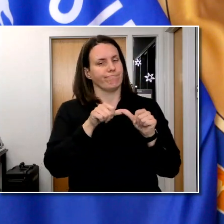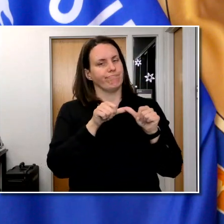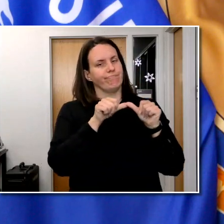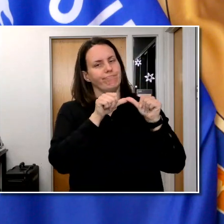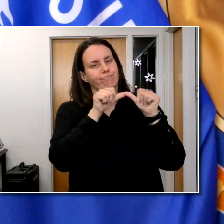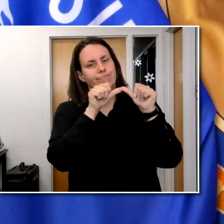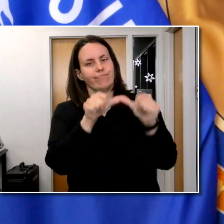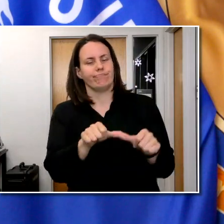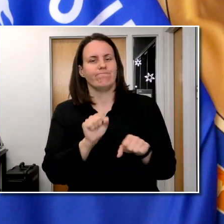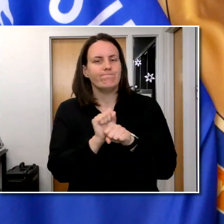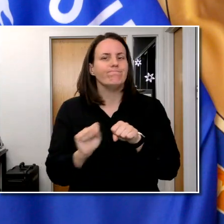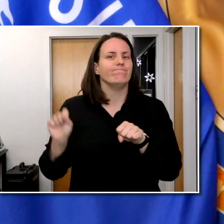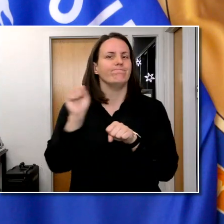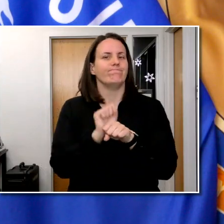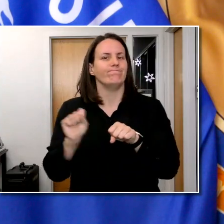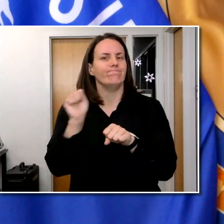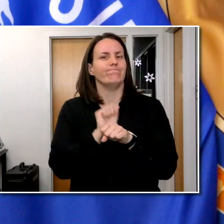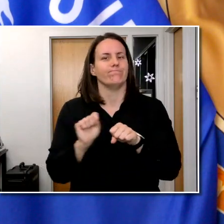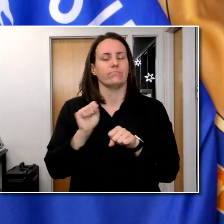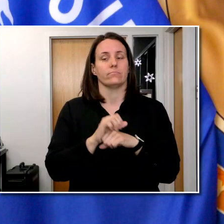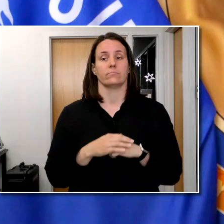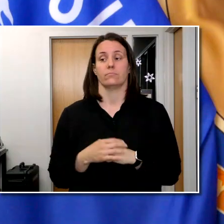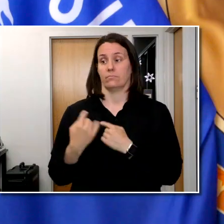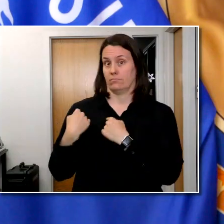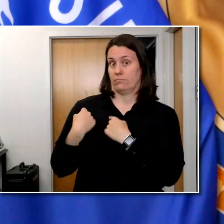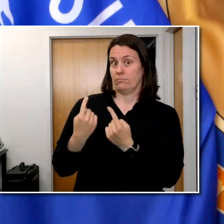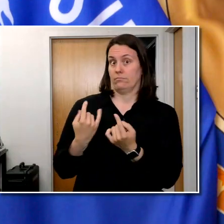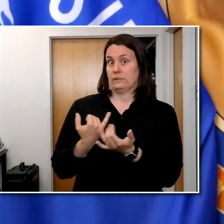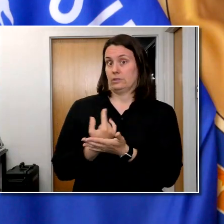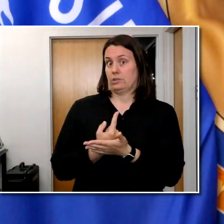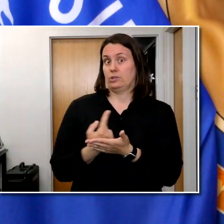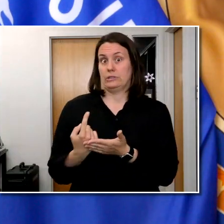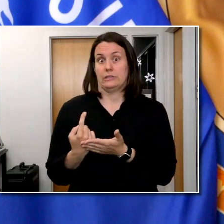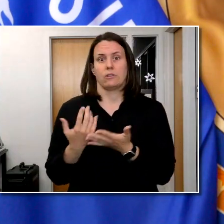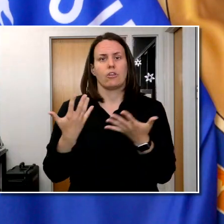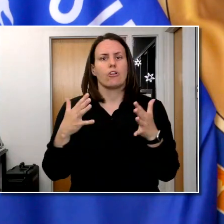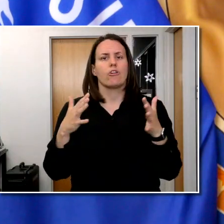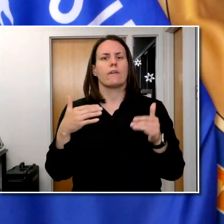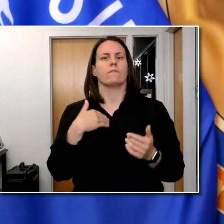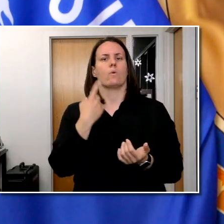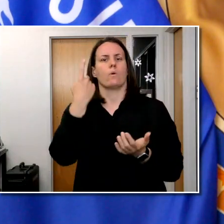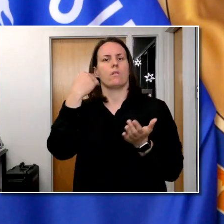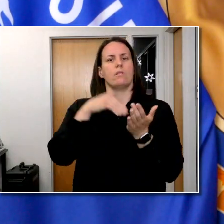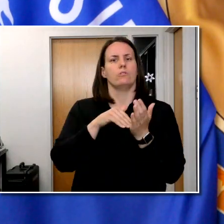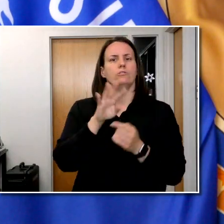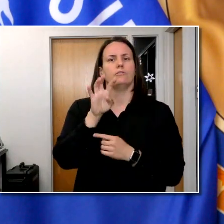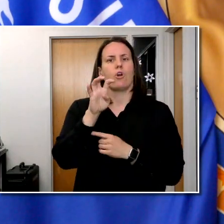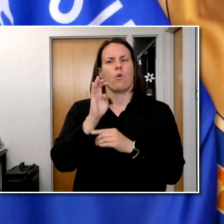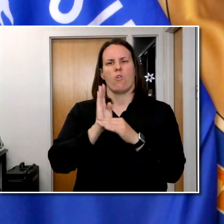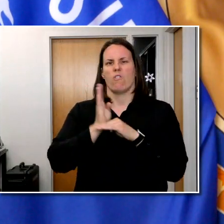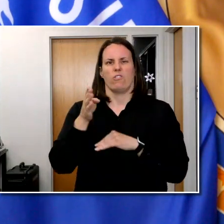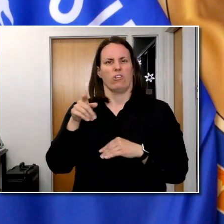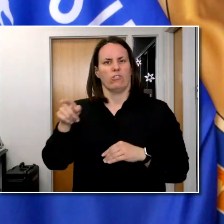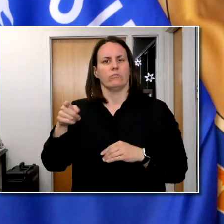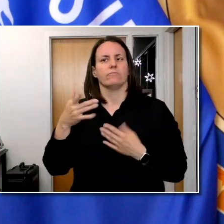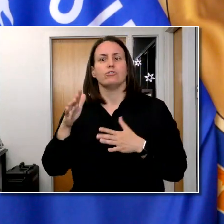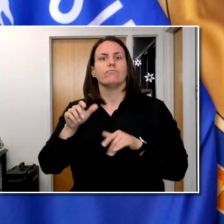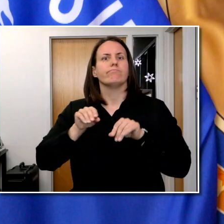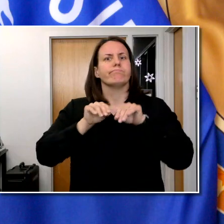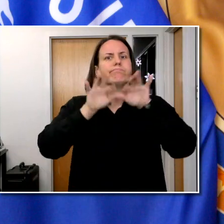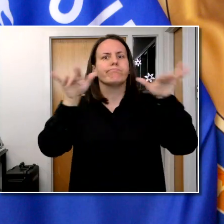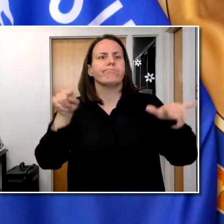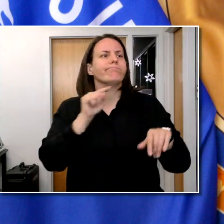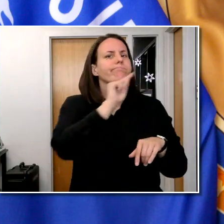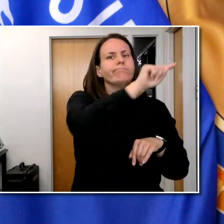This week, the Wisconsin National Guard has more than 1,400 citizens, soldiers, and airmen serving in direct support of the